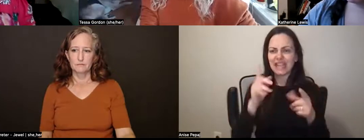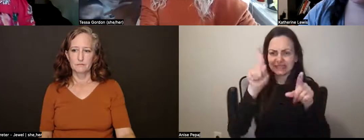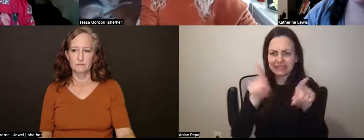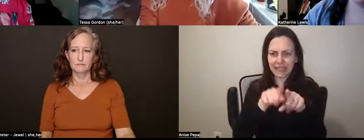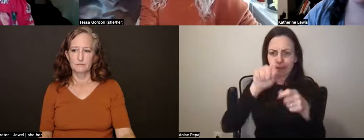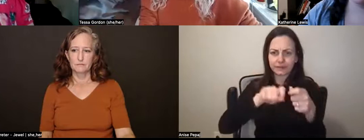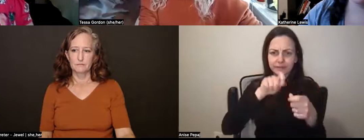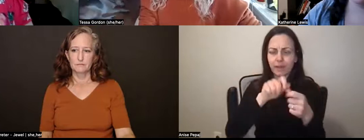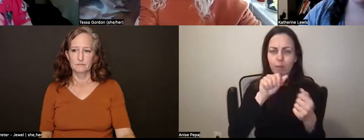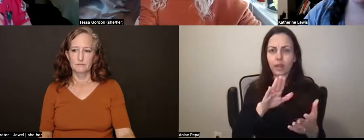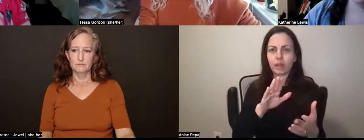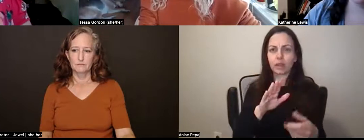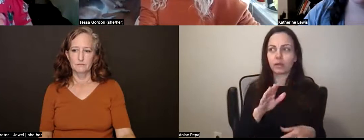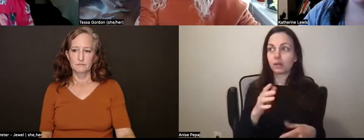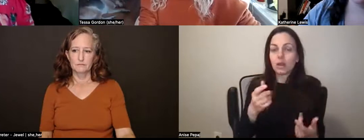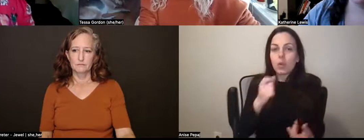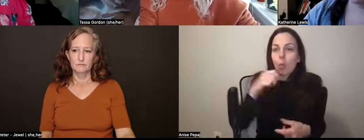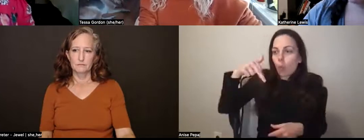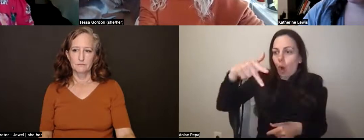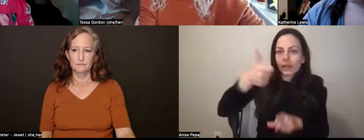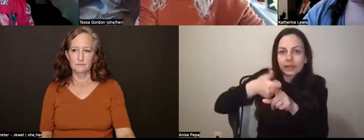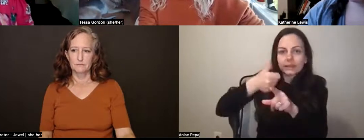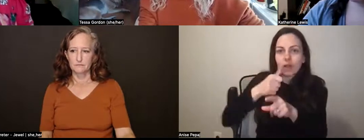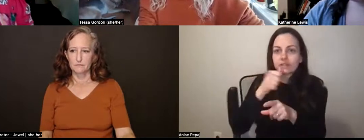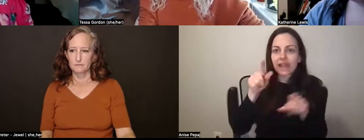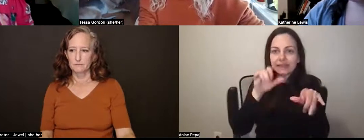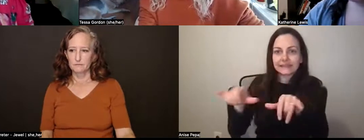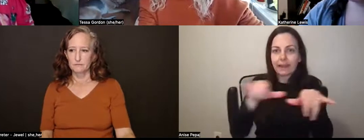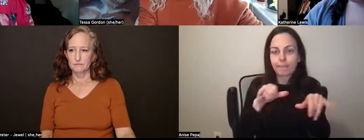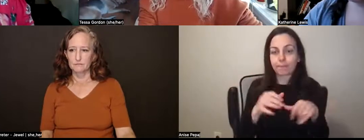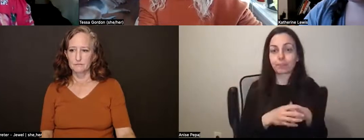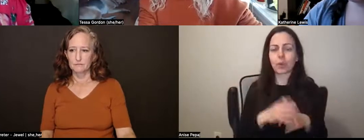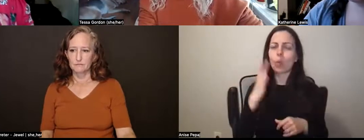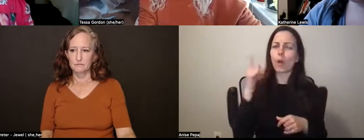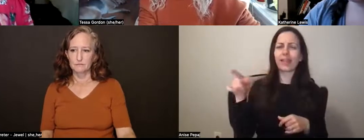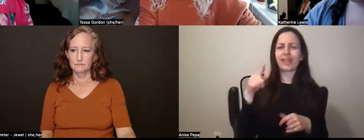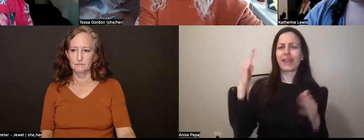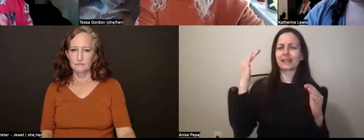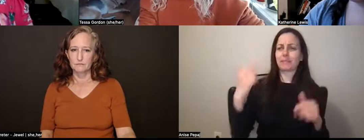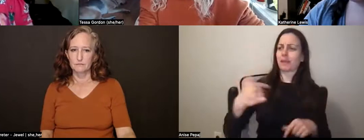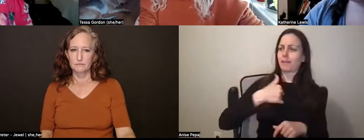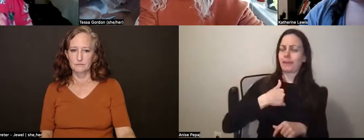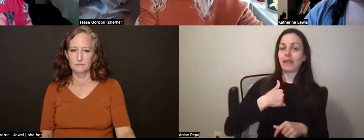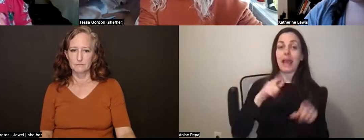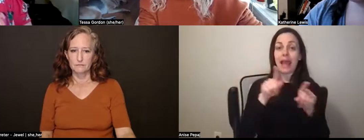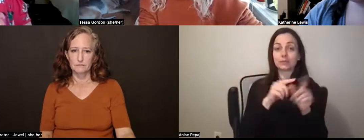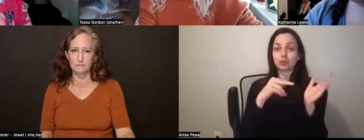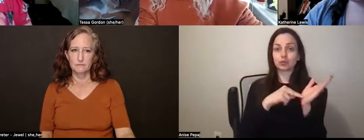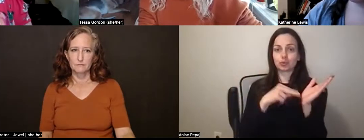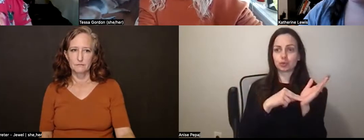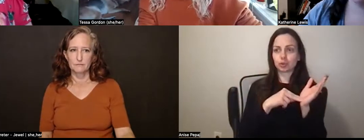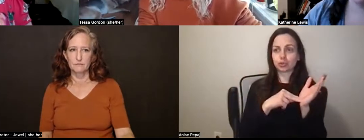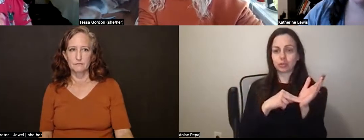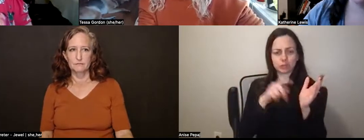Not even walking is done the same way. So why was the expectation of me being a nurse going to be the same